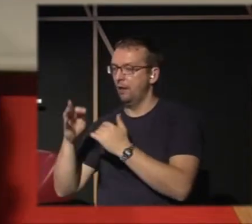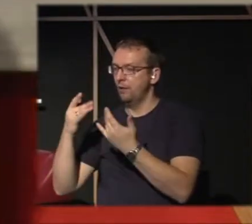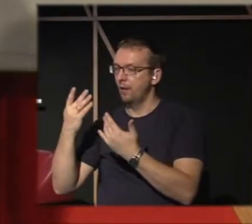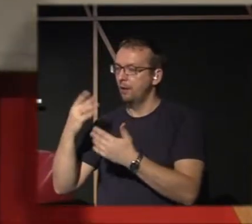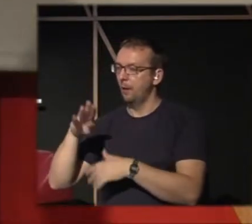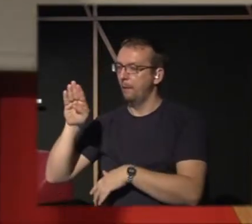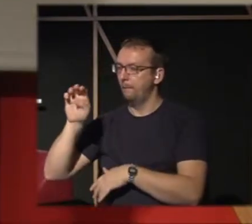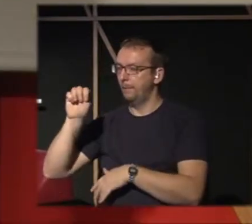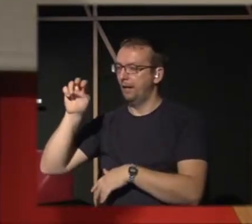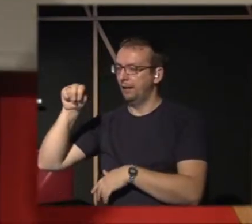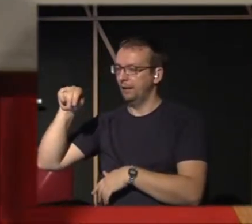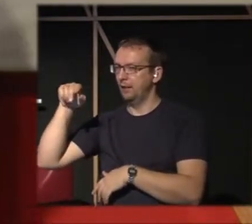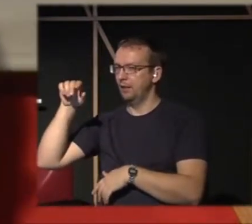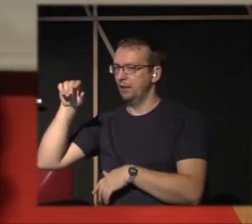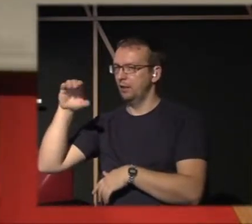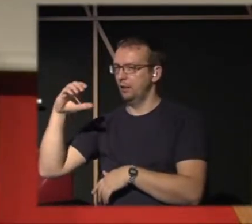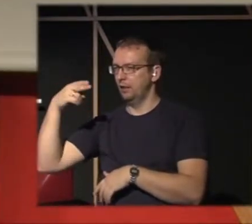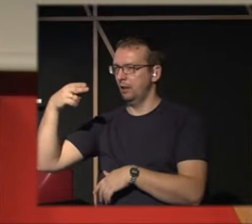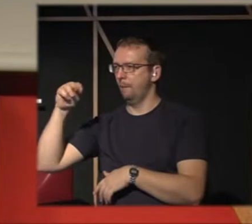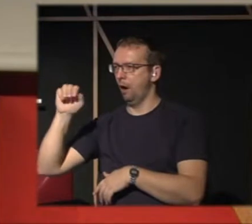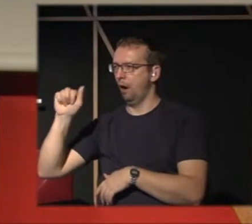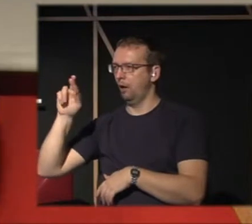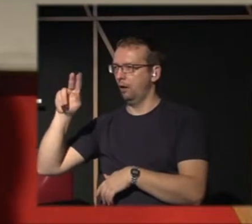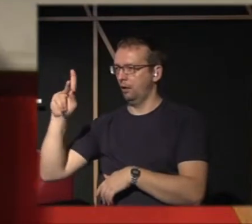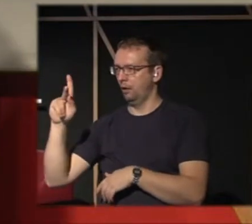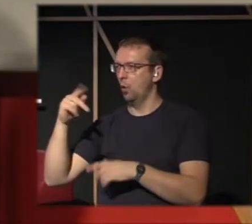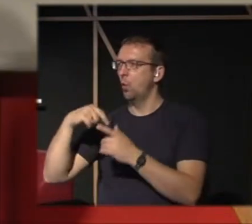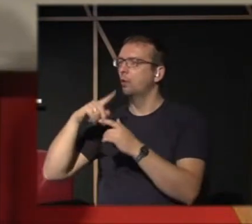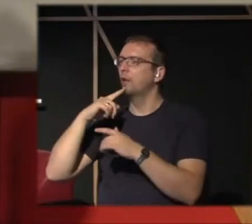And this is actually what we would love to have.